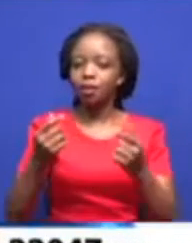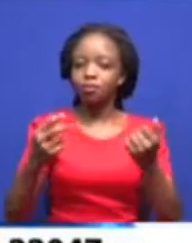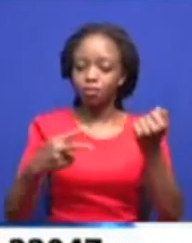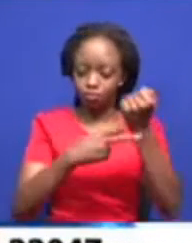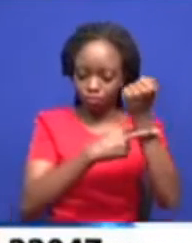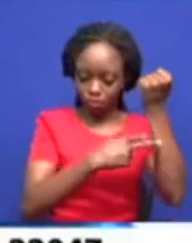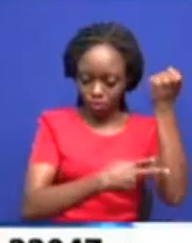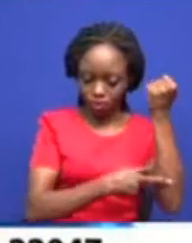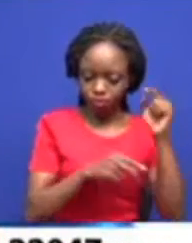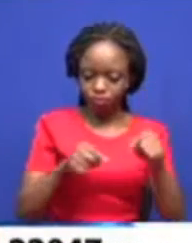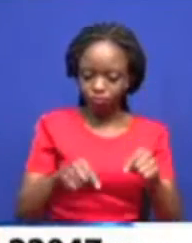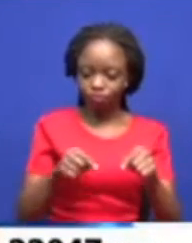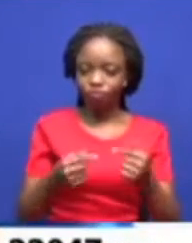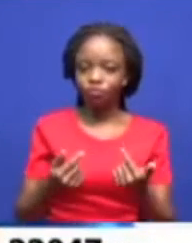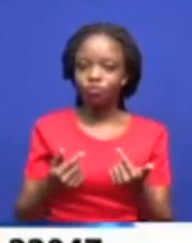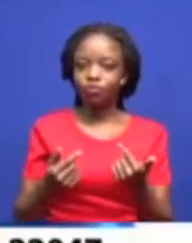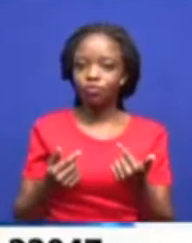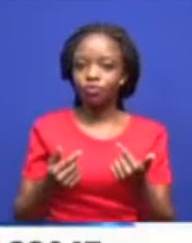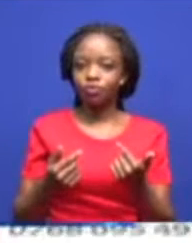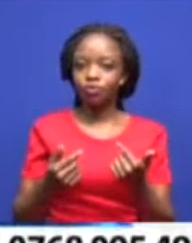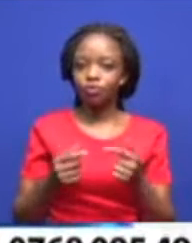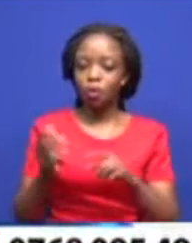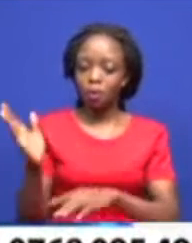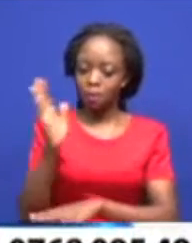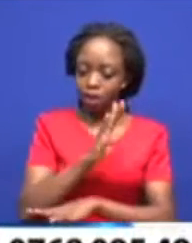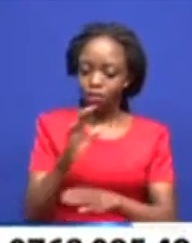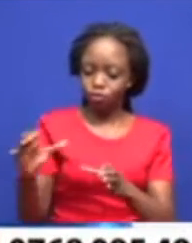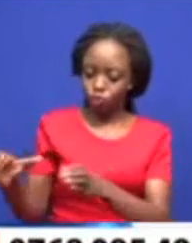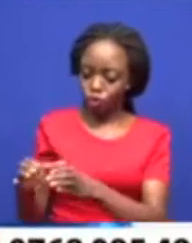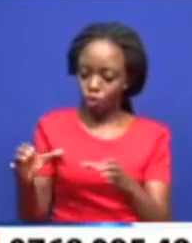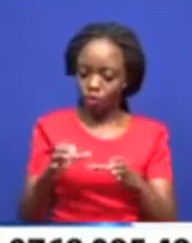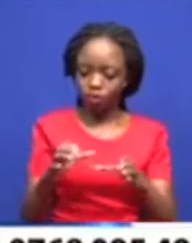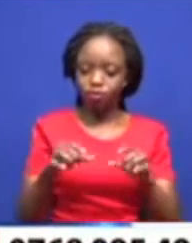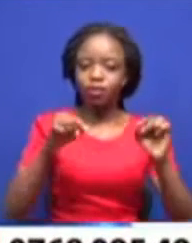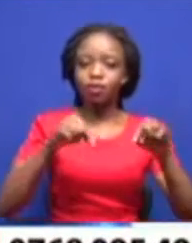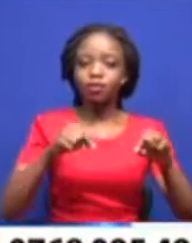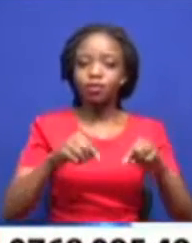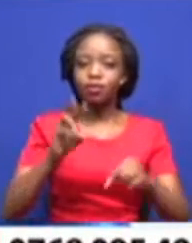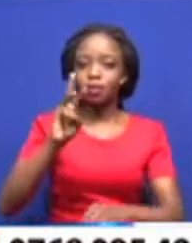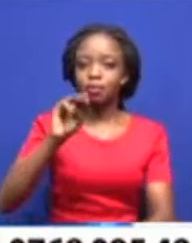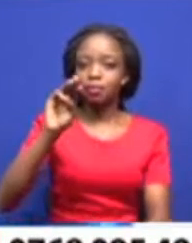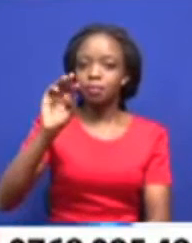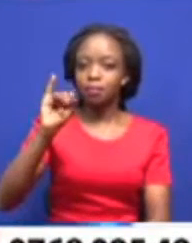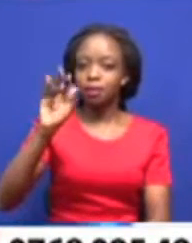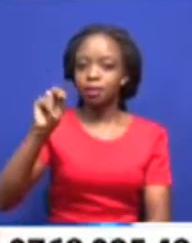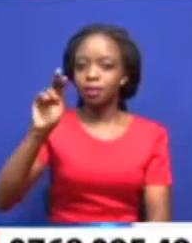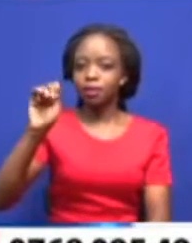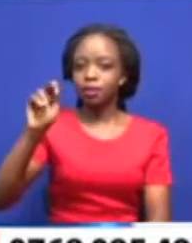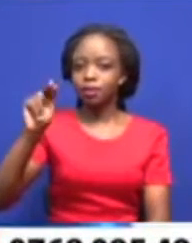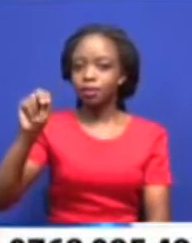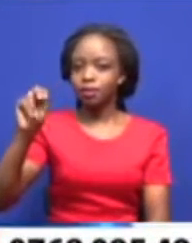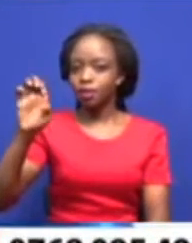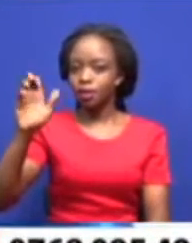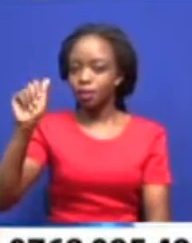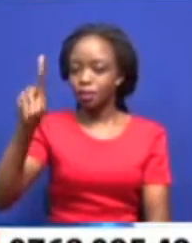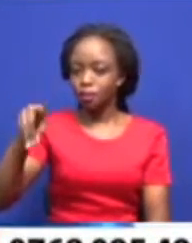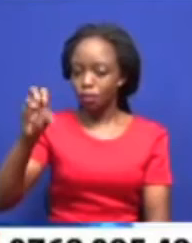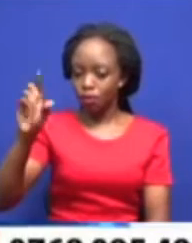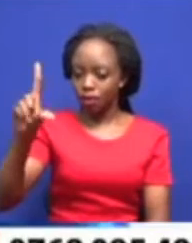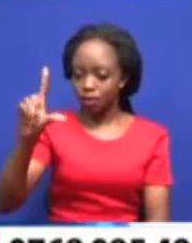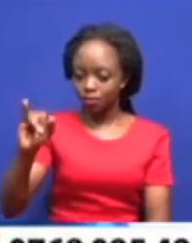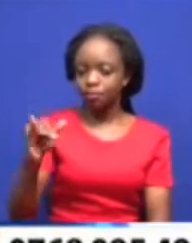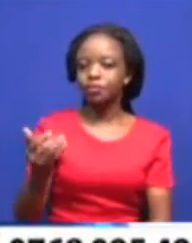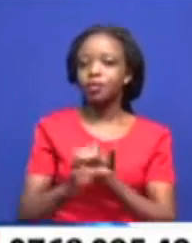the disparity that's impacting our communities in this Minneapolis city and the entire state of